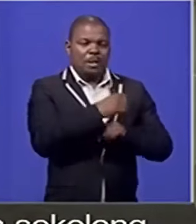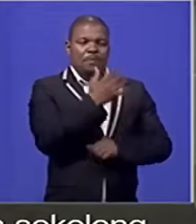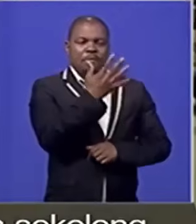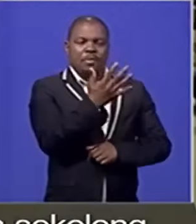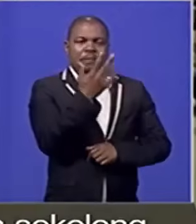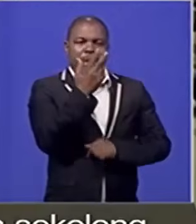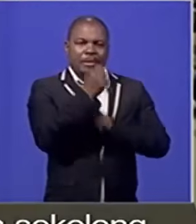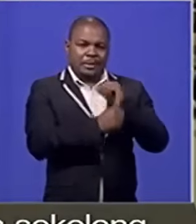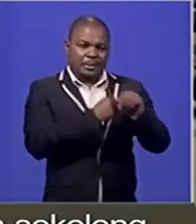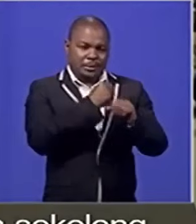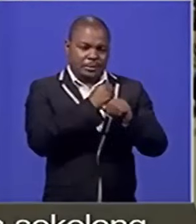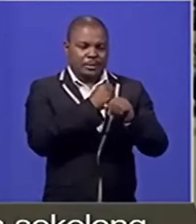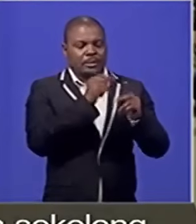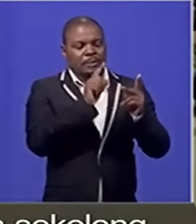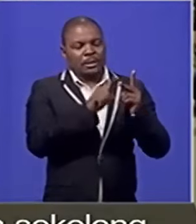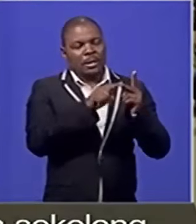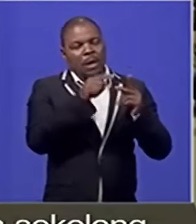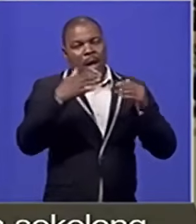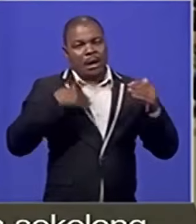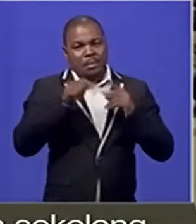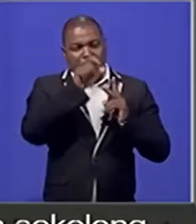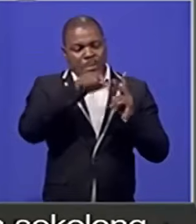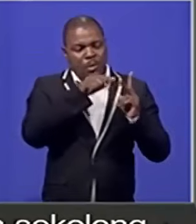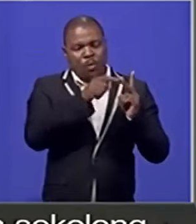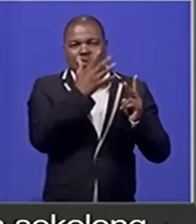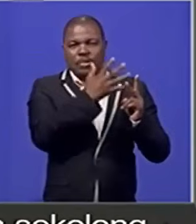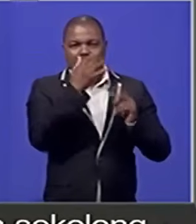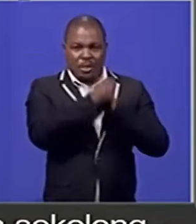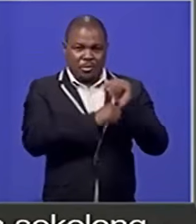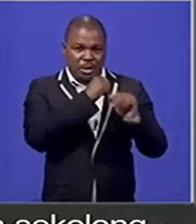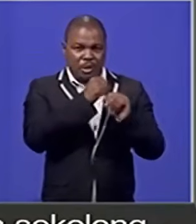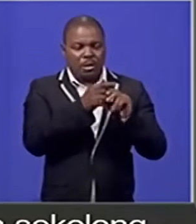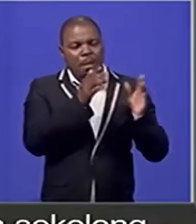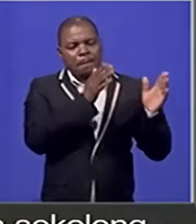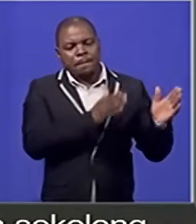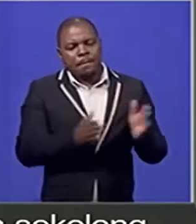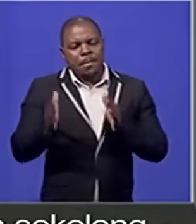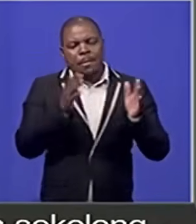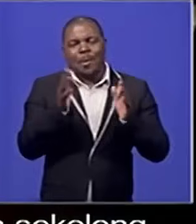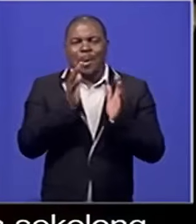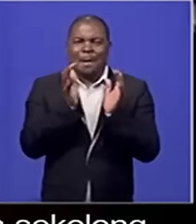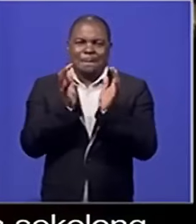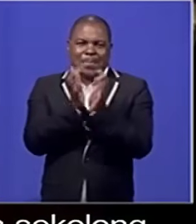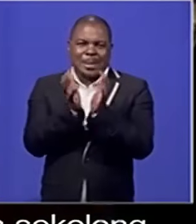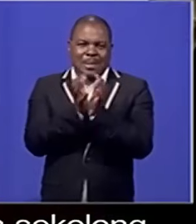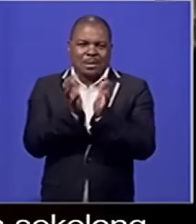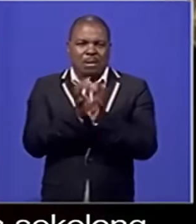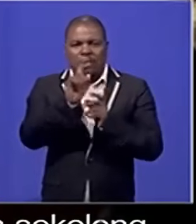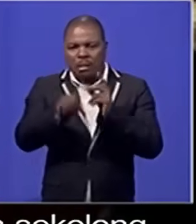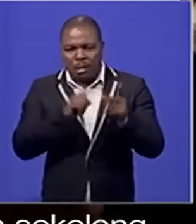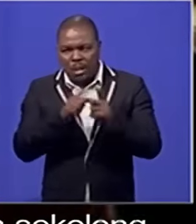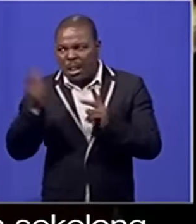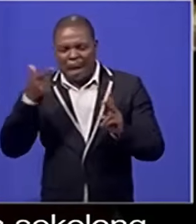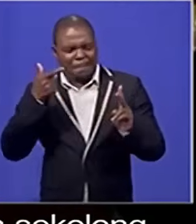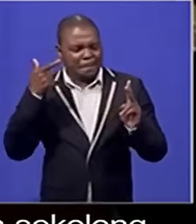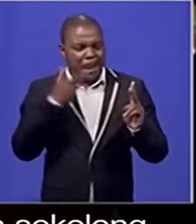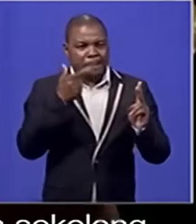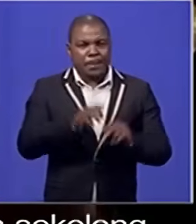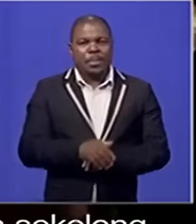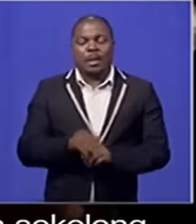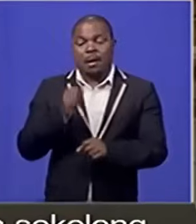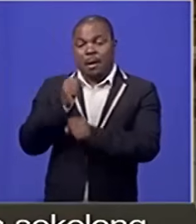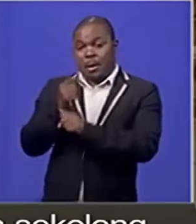58 le motlhankedi wa tshepedišo wa mengwaga e 55 ba be ba itukišetša kopano ge ba tla thuntšhwa. Kgoro ya tša thuto ka